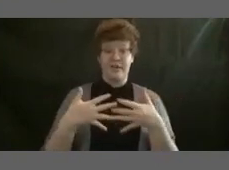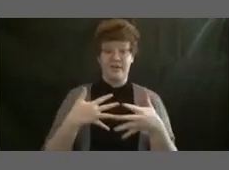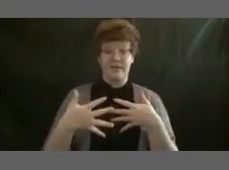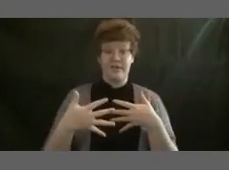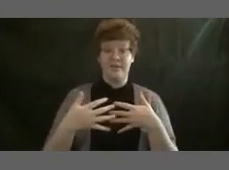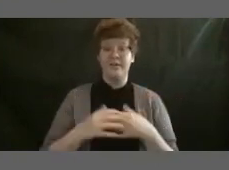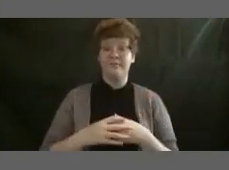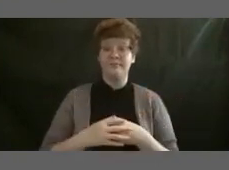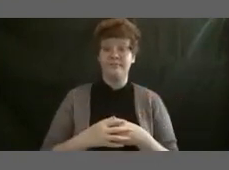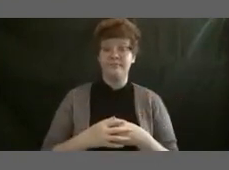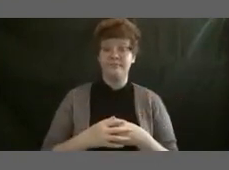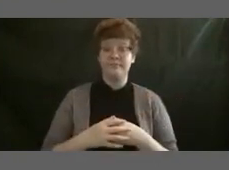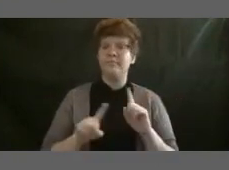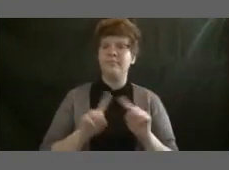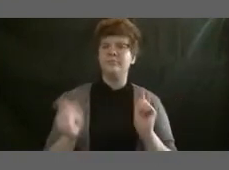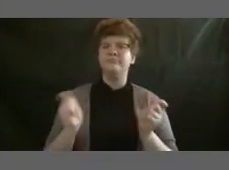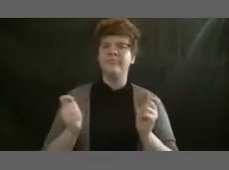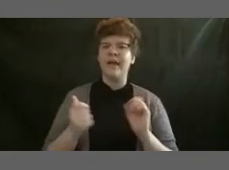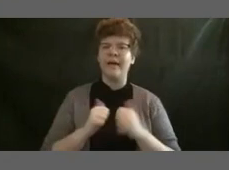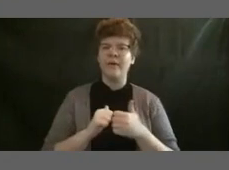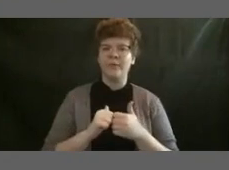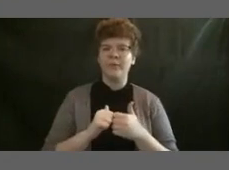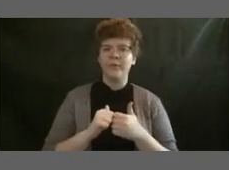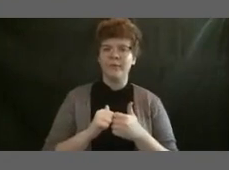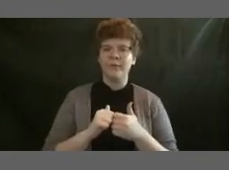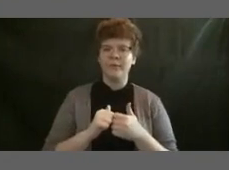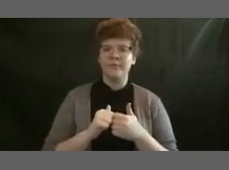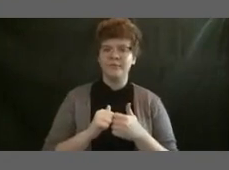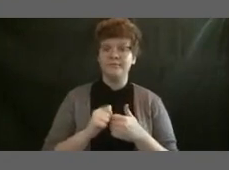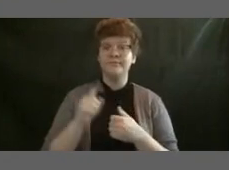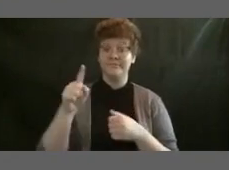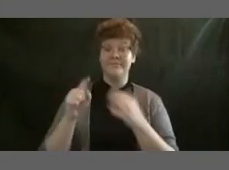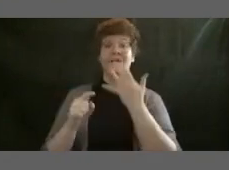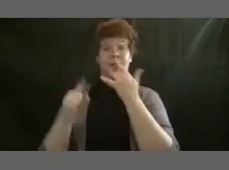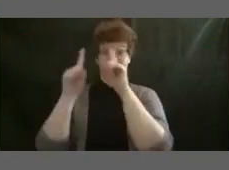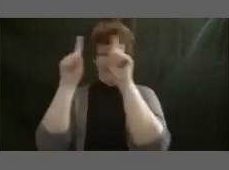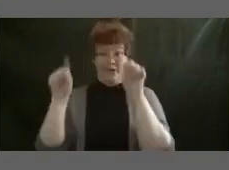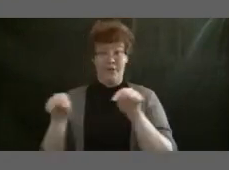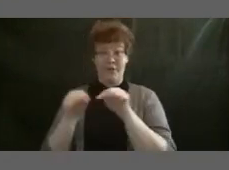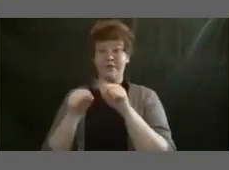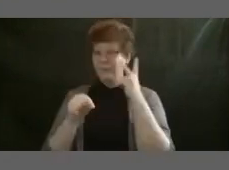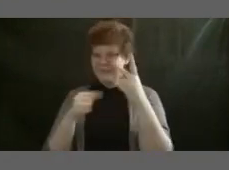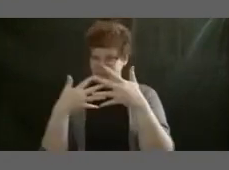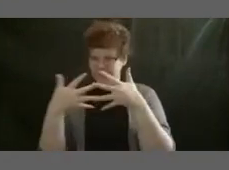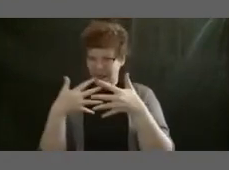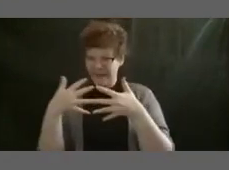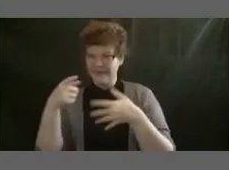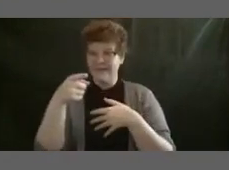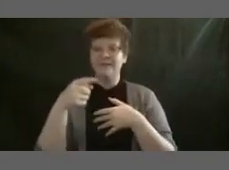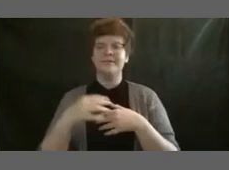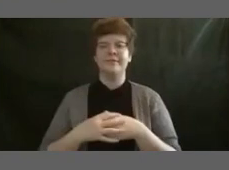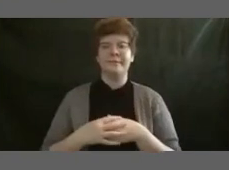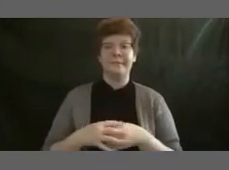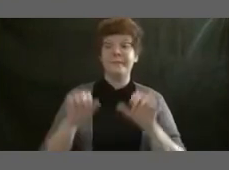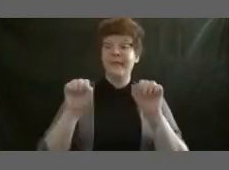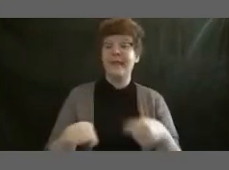can do that is I can bring up the, as I said, that color panel here, and I can begin to either use